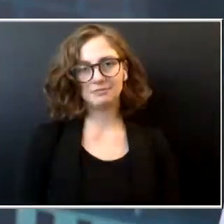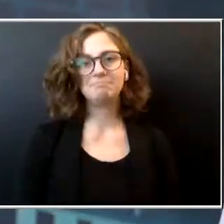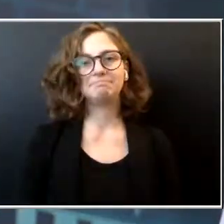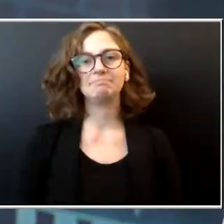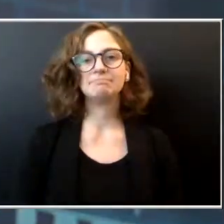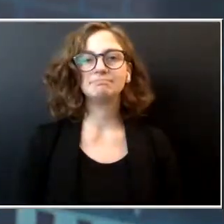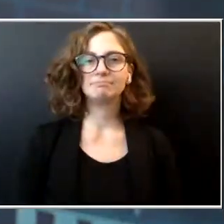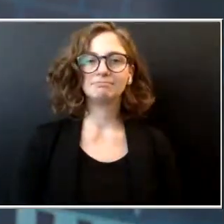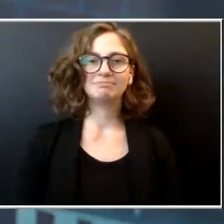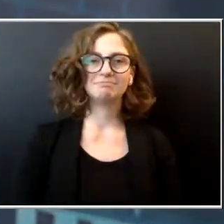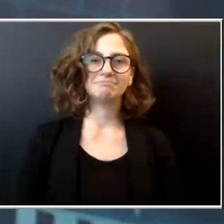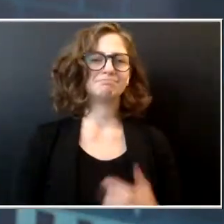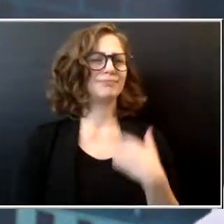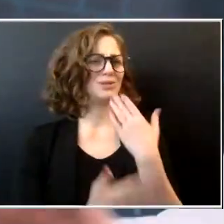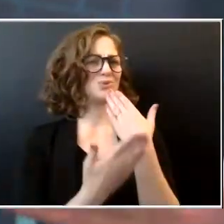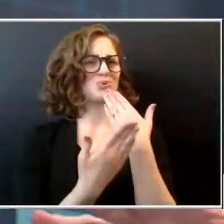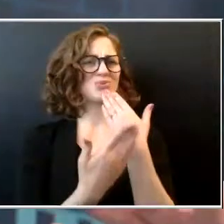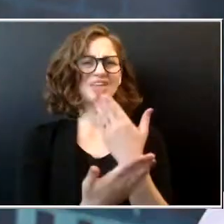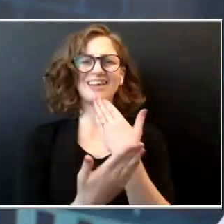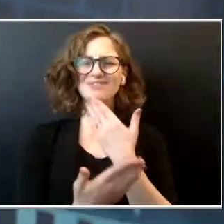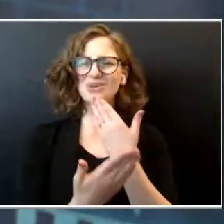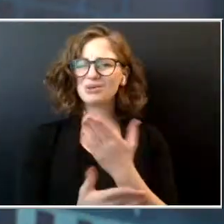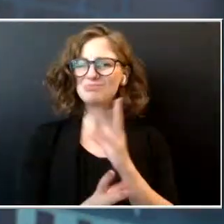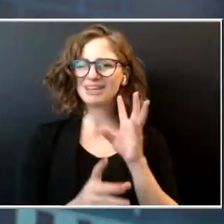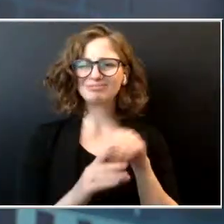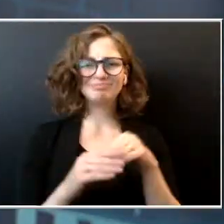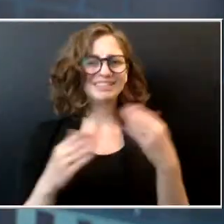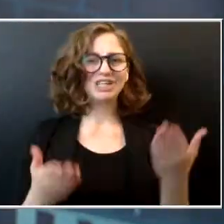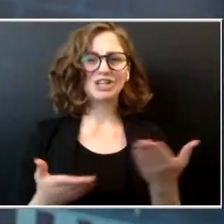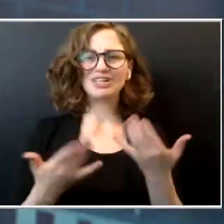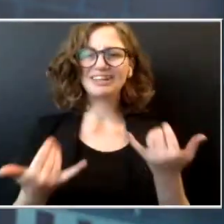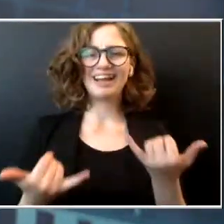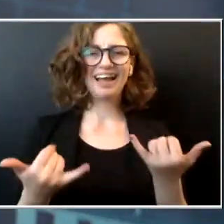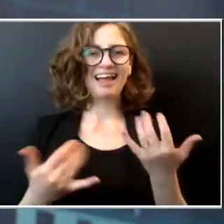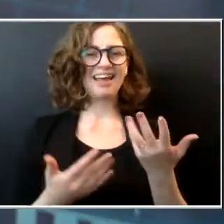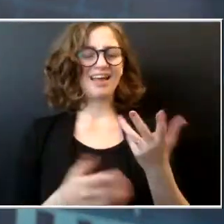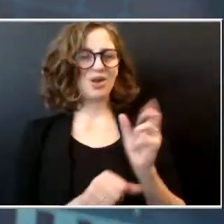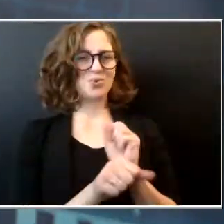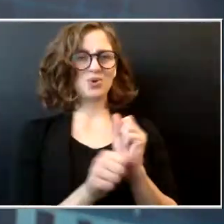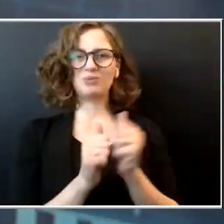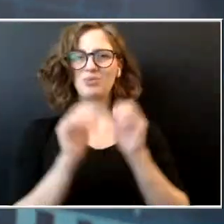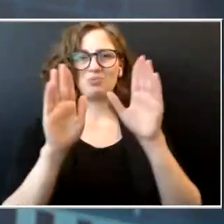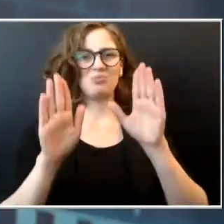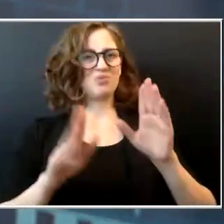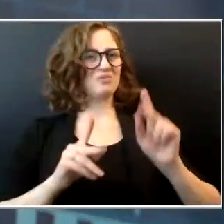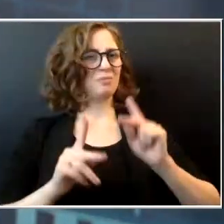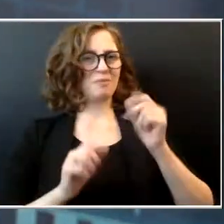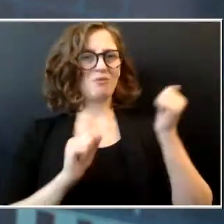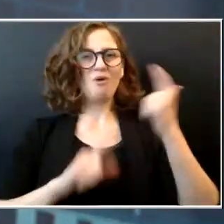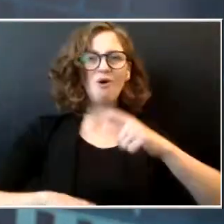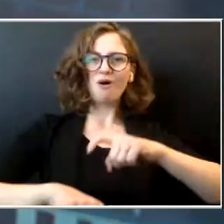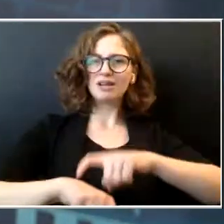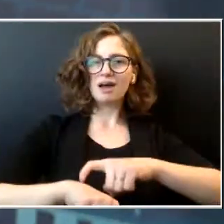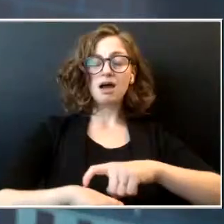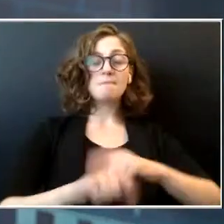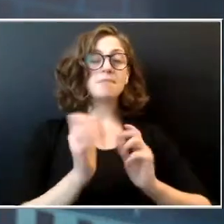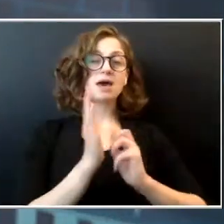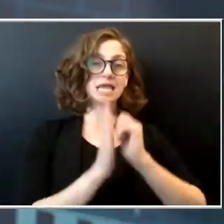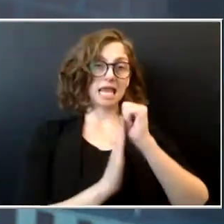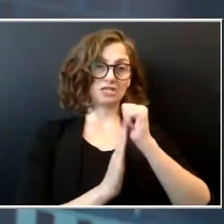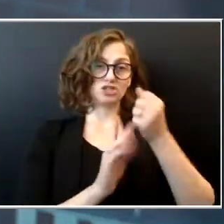so thankful to be here today and to be working with such great folks all the time. You know, cancer has affected my